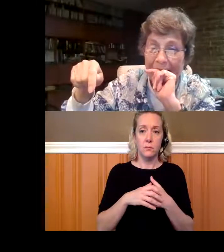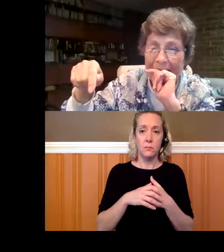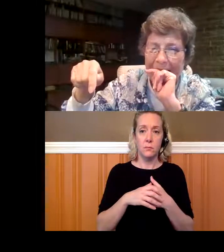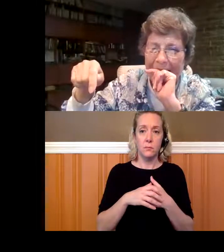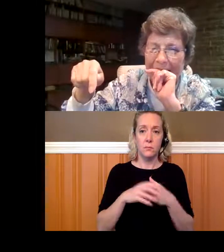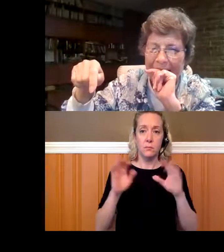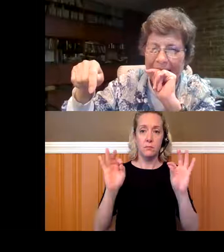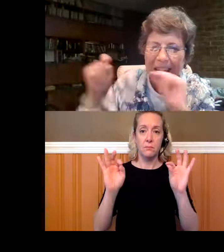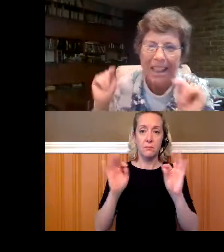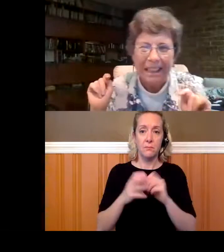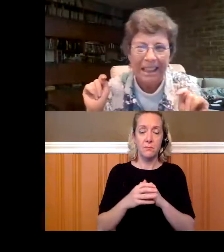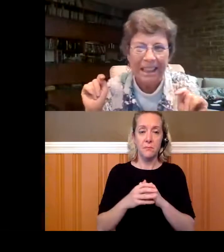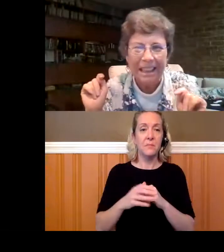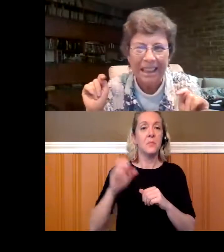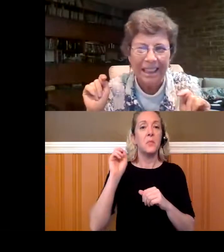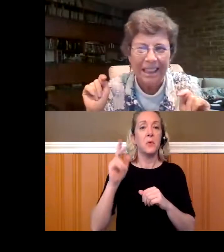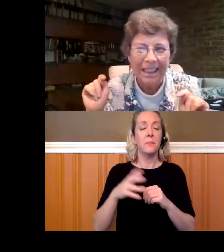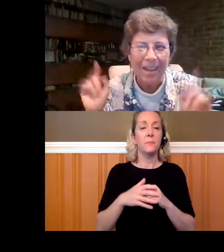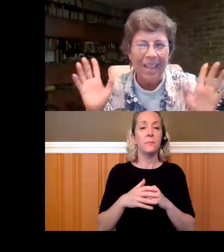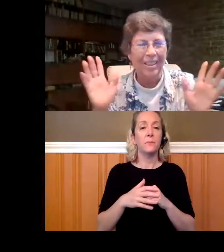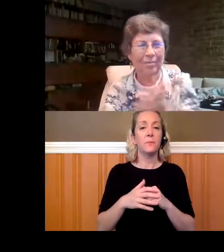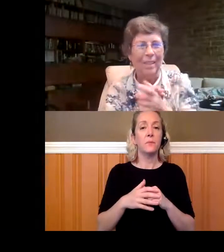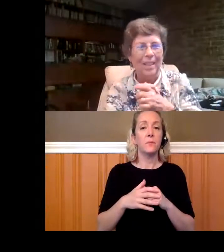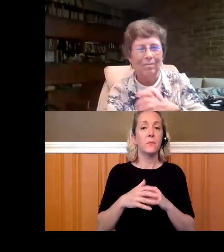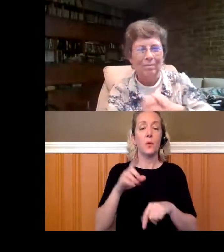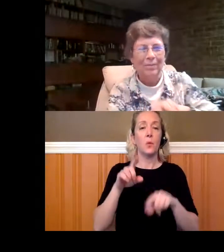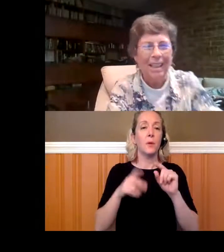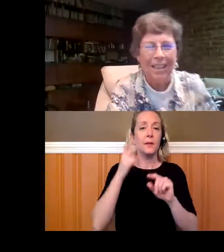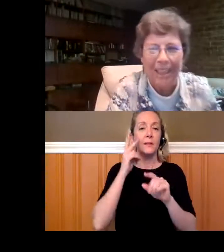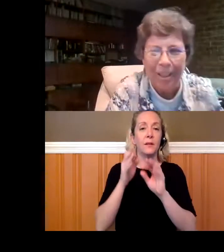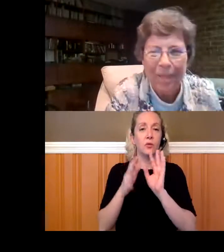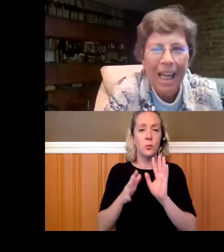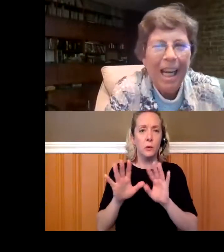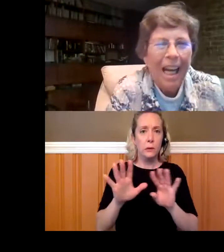Yep, she's there. All right, good. All right. I couldn't see her.